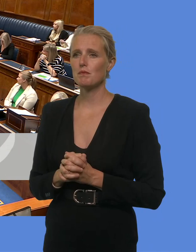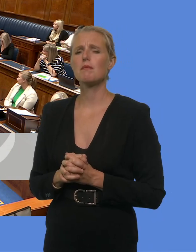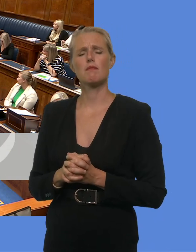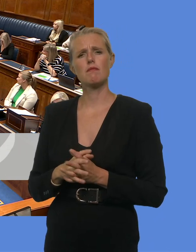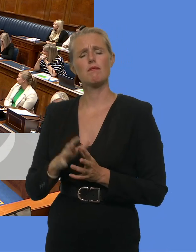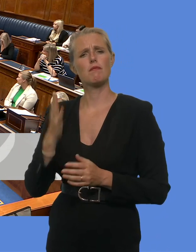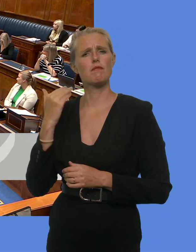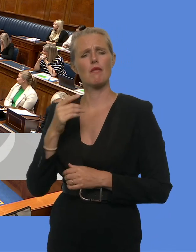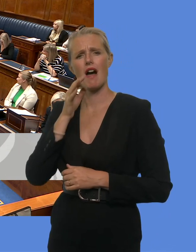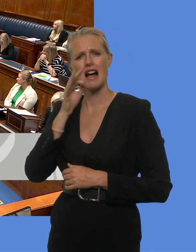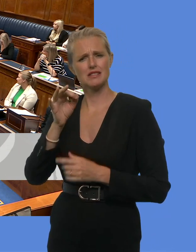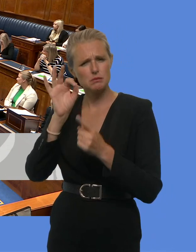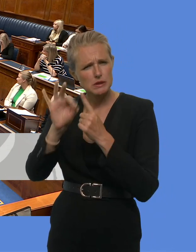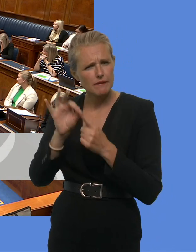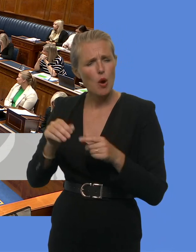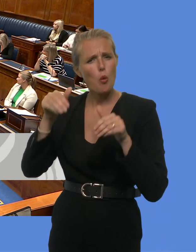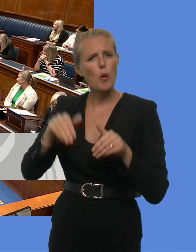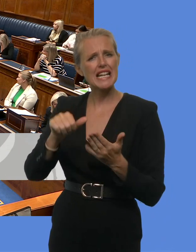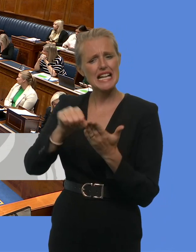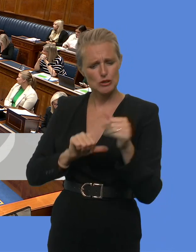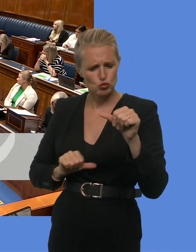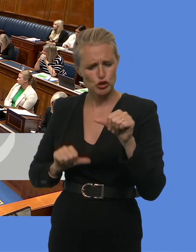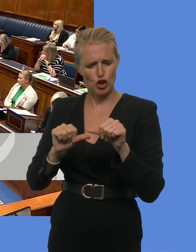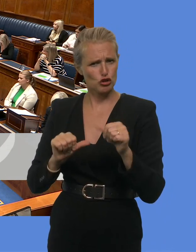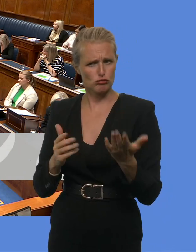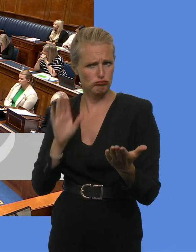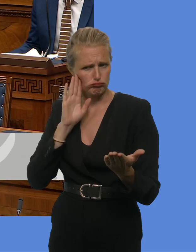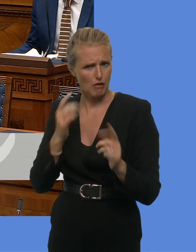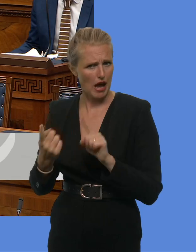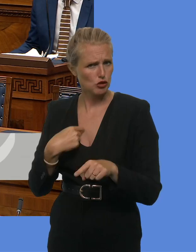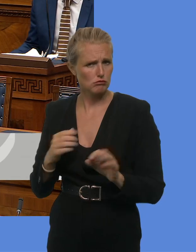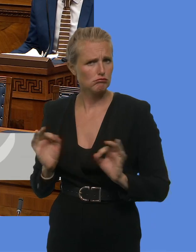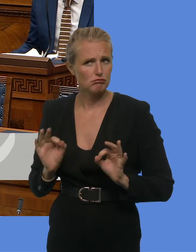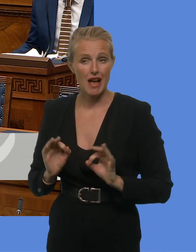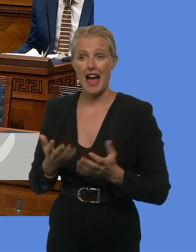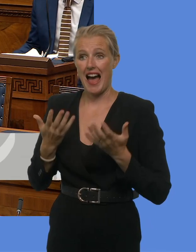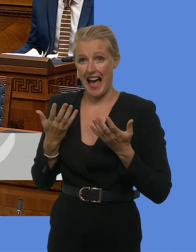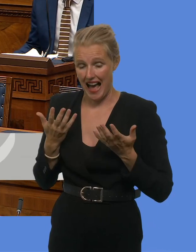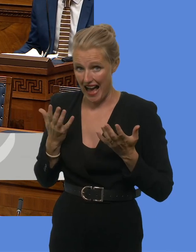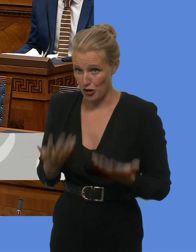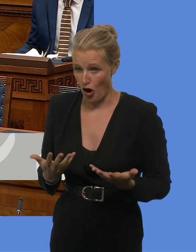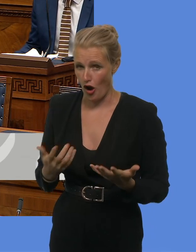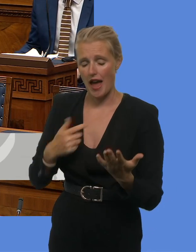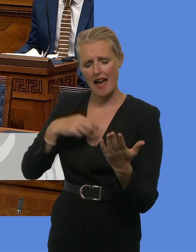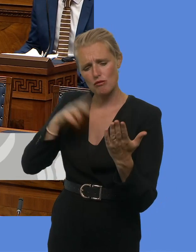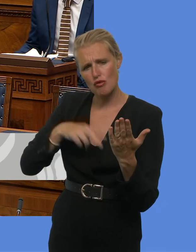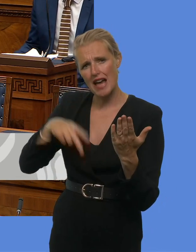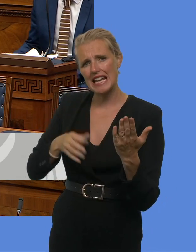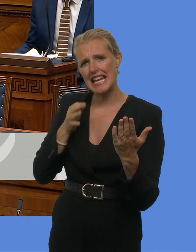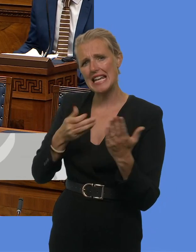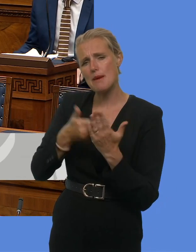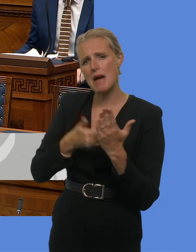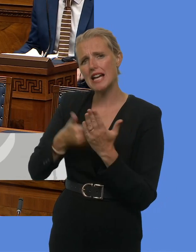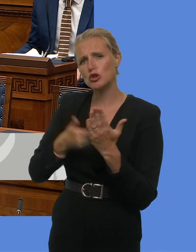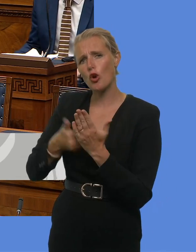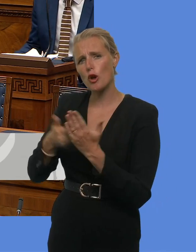asked for specifics on waiting list reductions. I'm afraid I didn't get it. So can I ask now, having had a little bit longer to look through the 80-odd page document